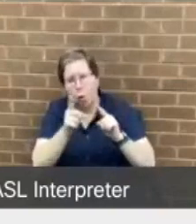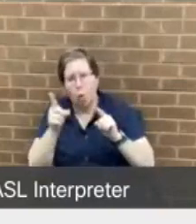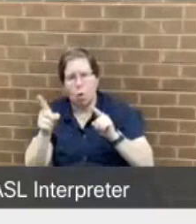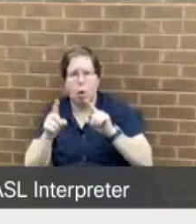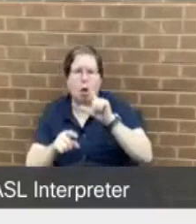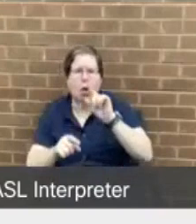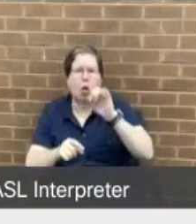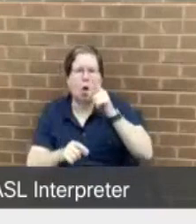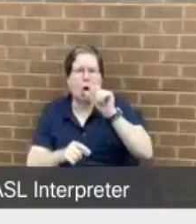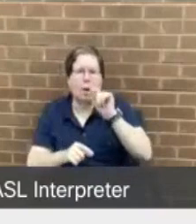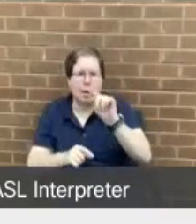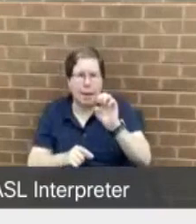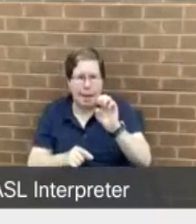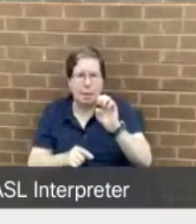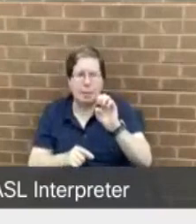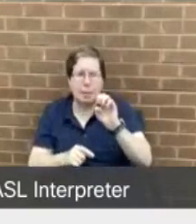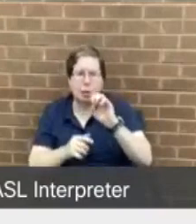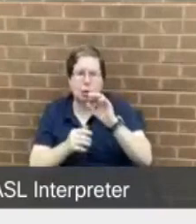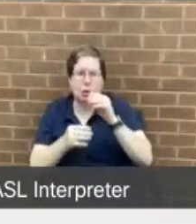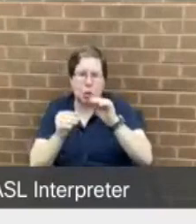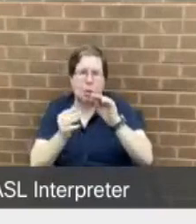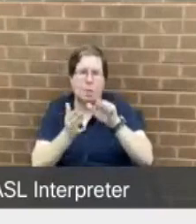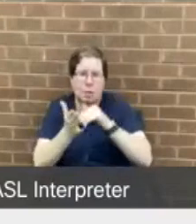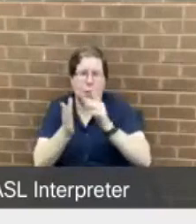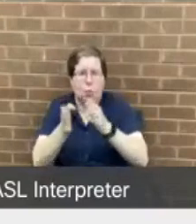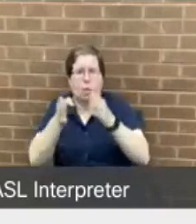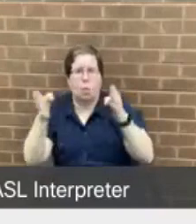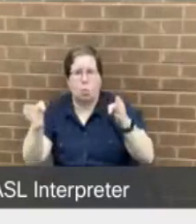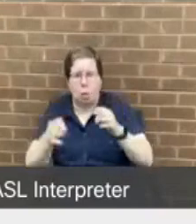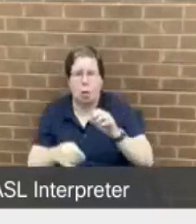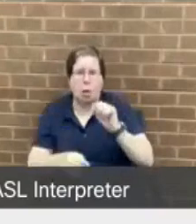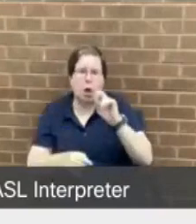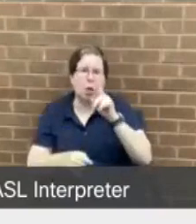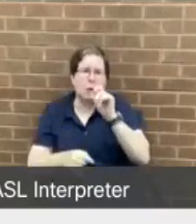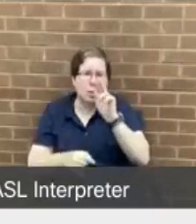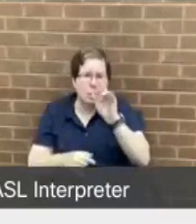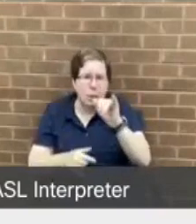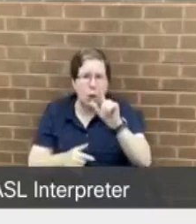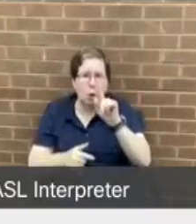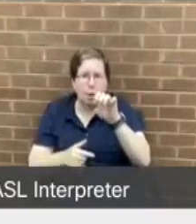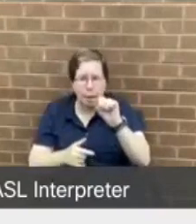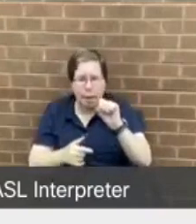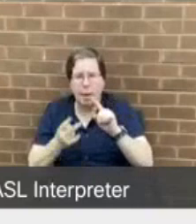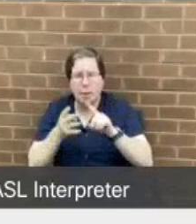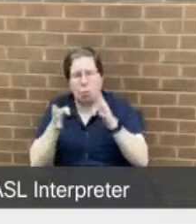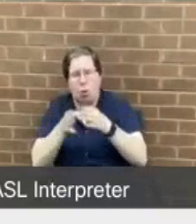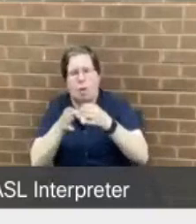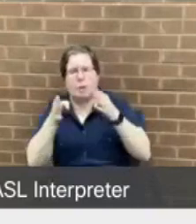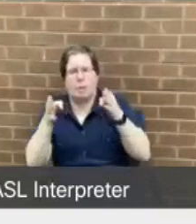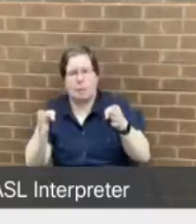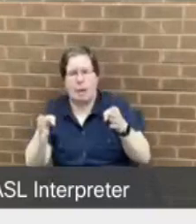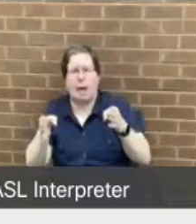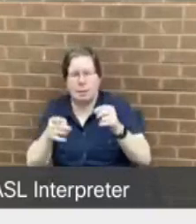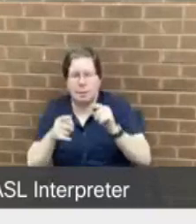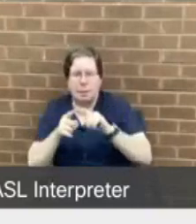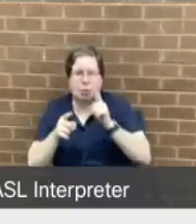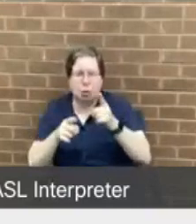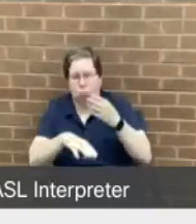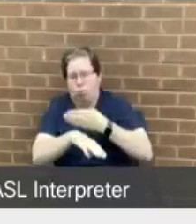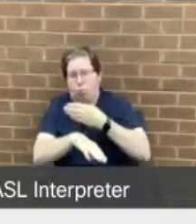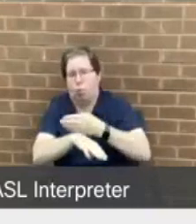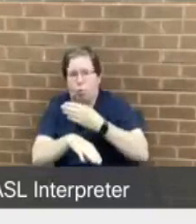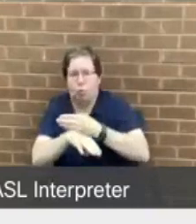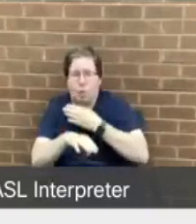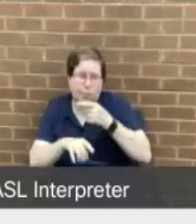Center. This project will provide auxiliary lanes, extend lanes to match roadway improvements being done by